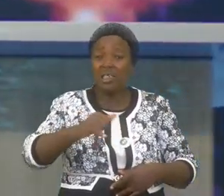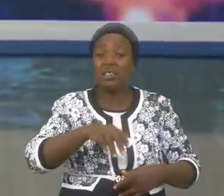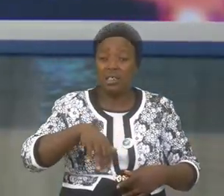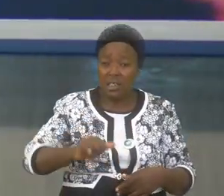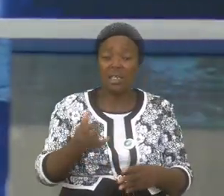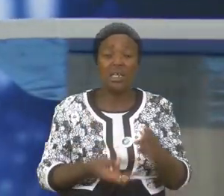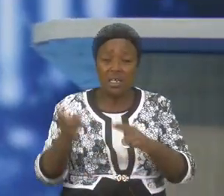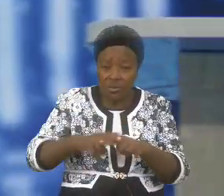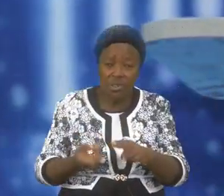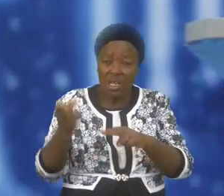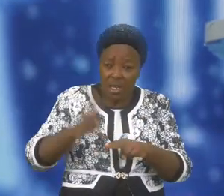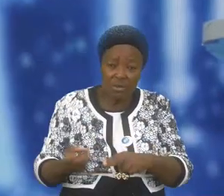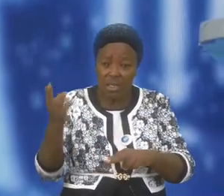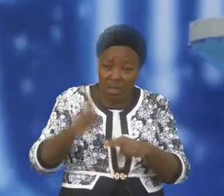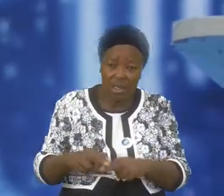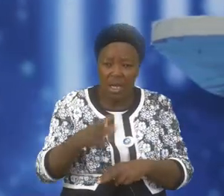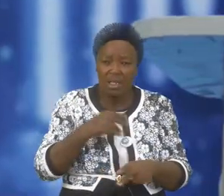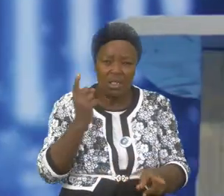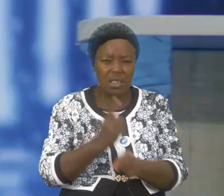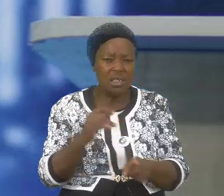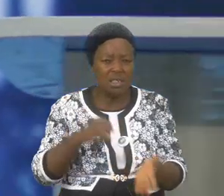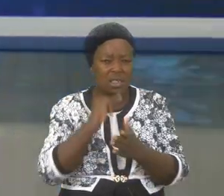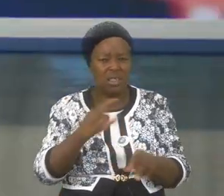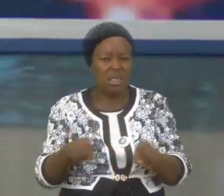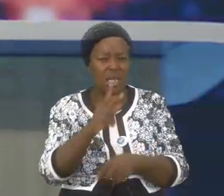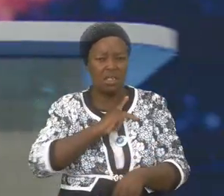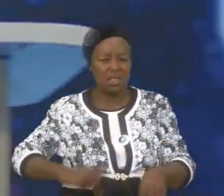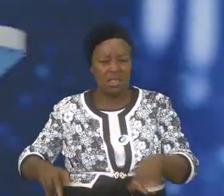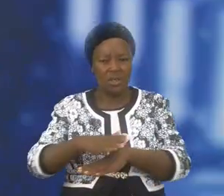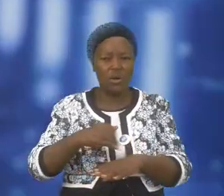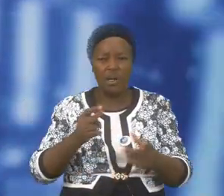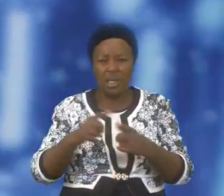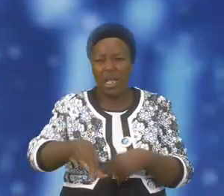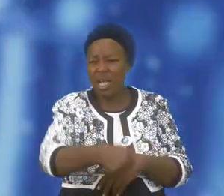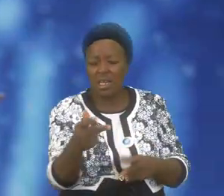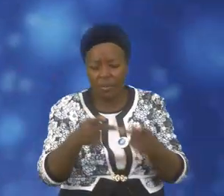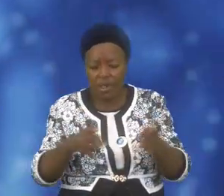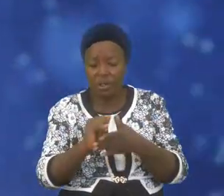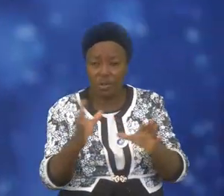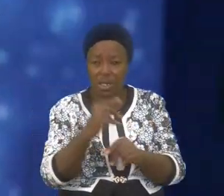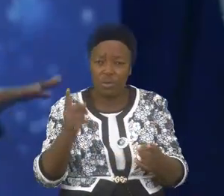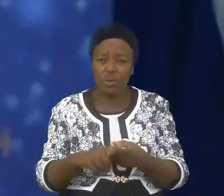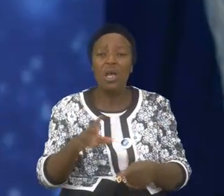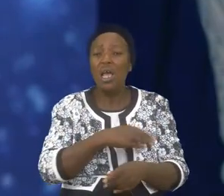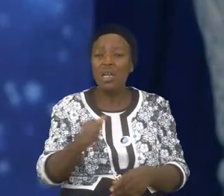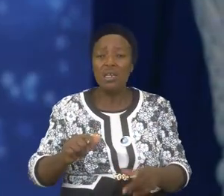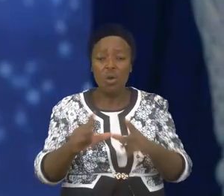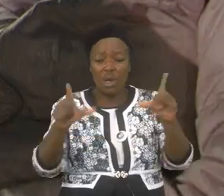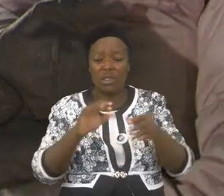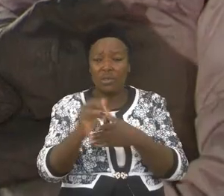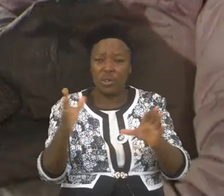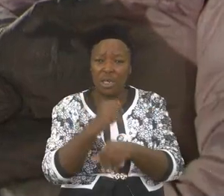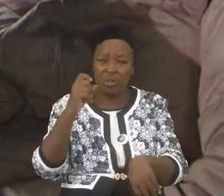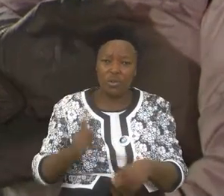any locality you get to, any nation you get to, that kingdom is ravaging the life